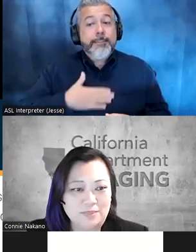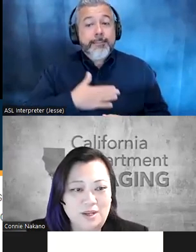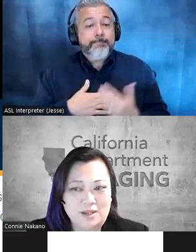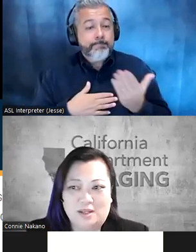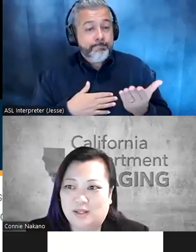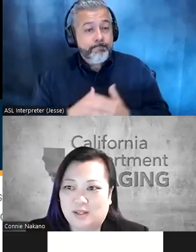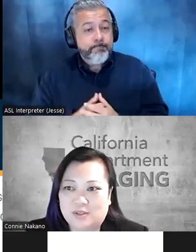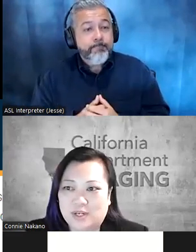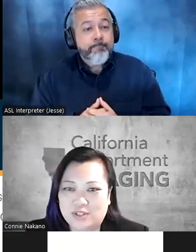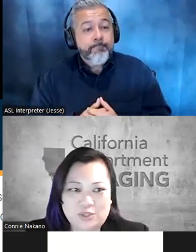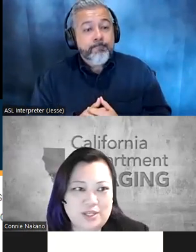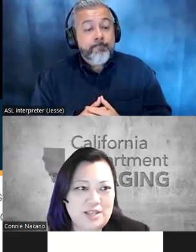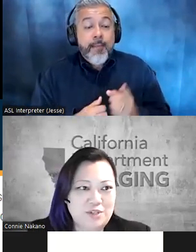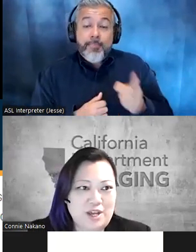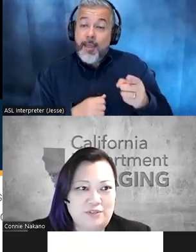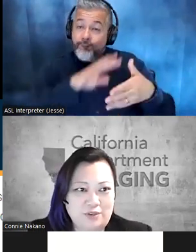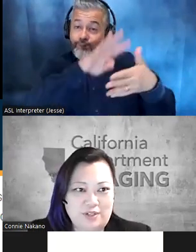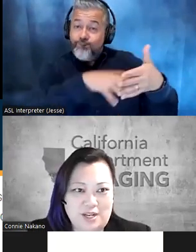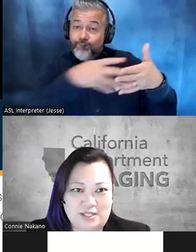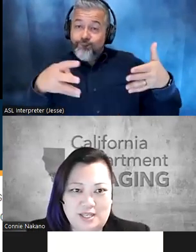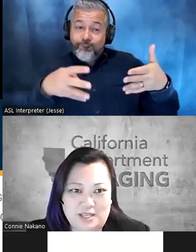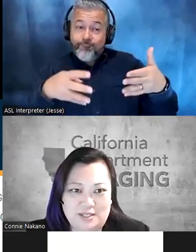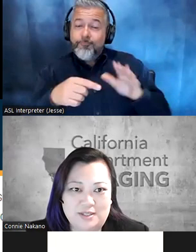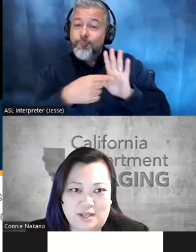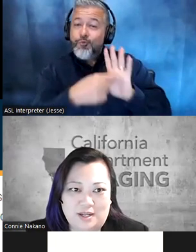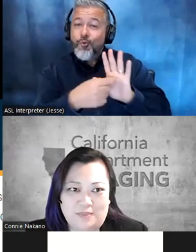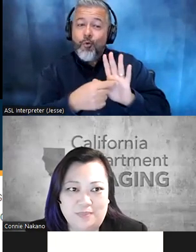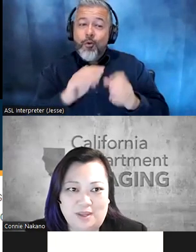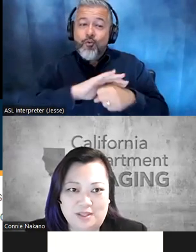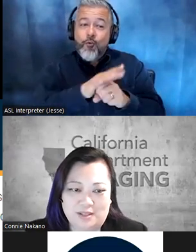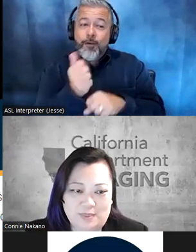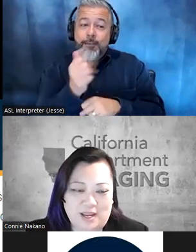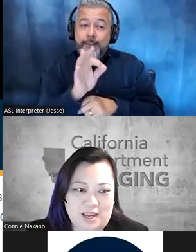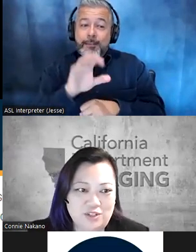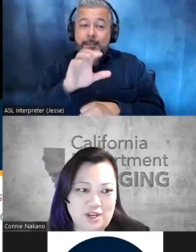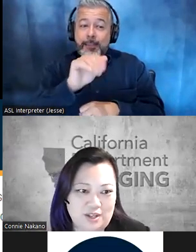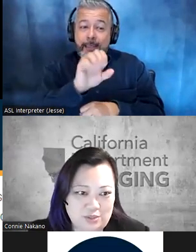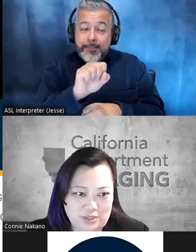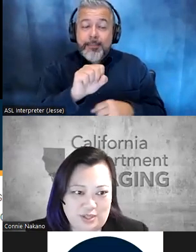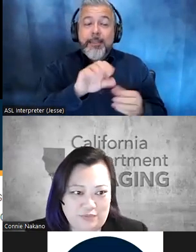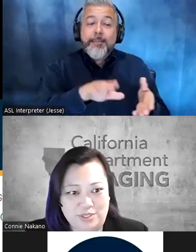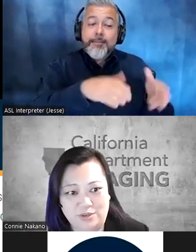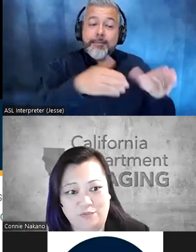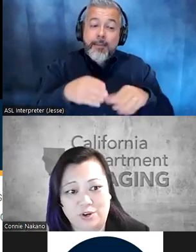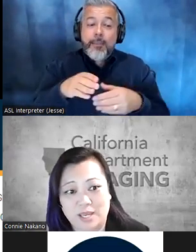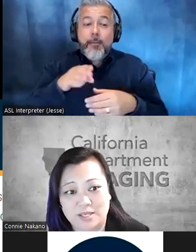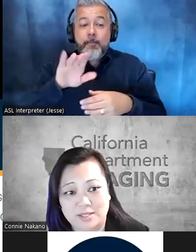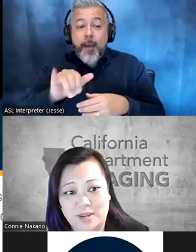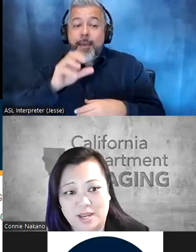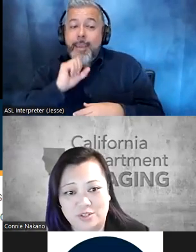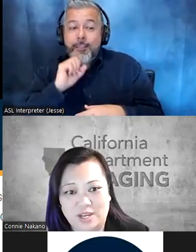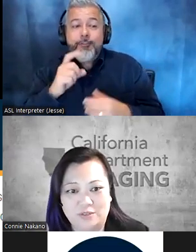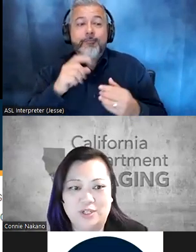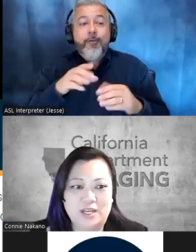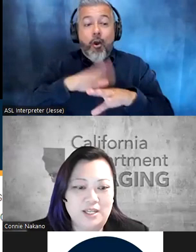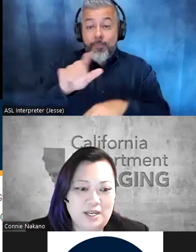Yep. So here's just a quick snapshot of COVID-19 cases and deaths by age. So to the left, you'll see confirmed cases by